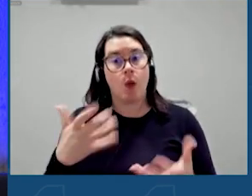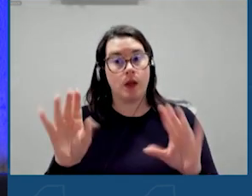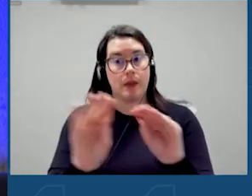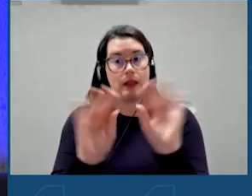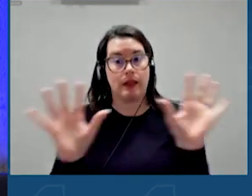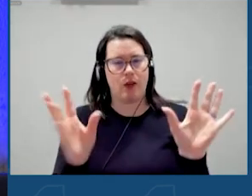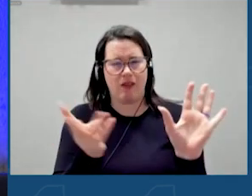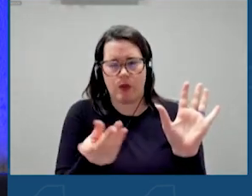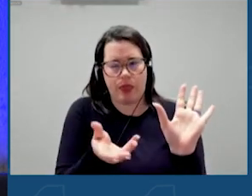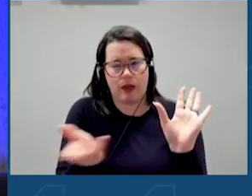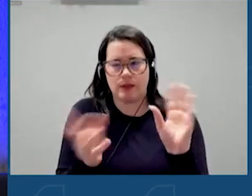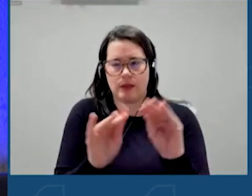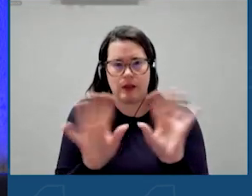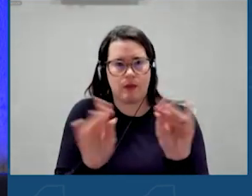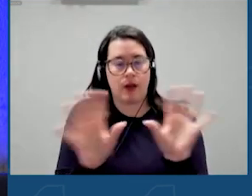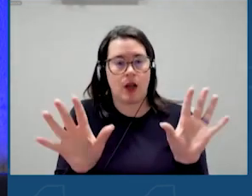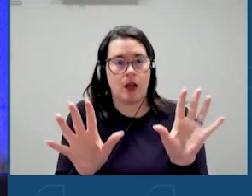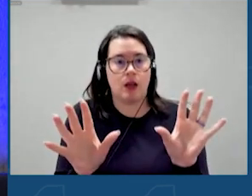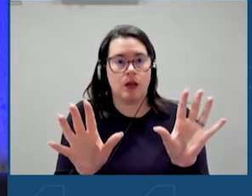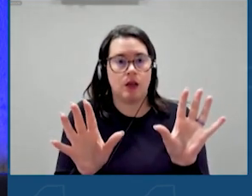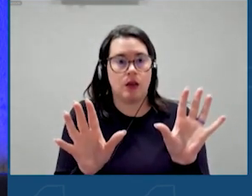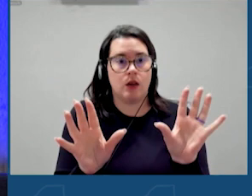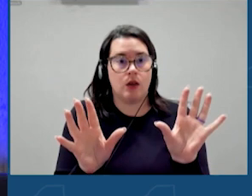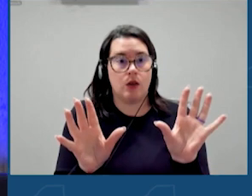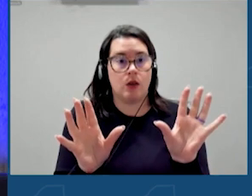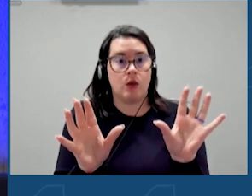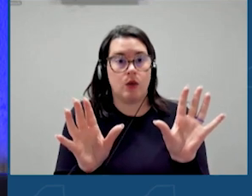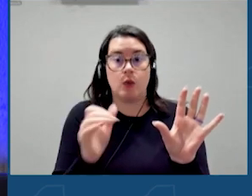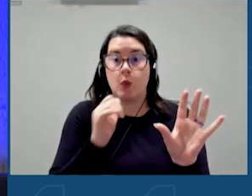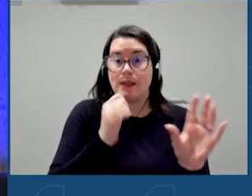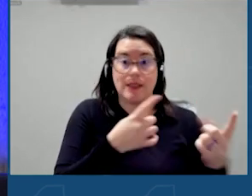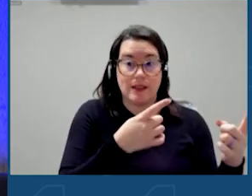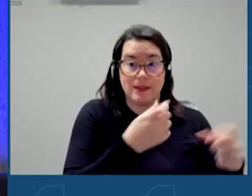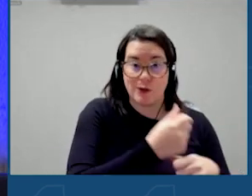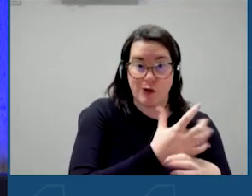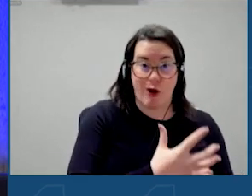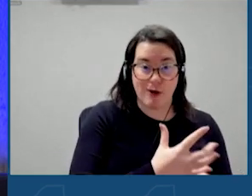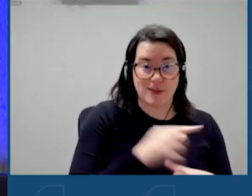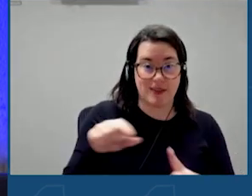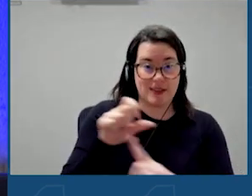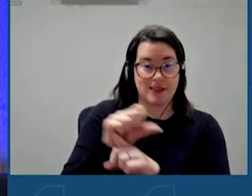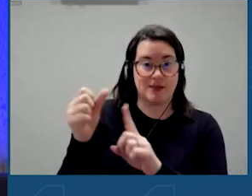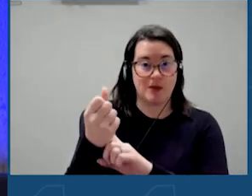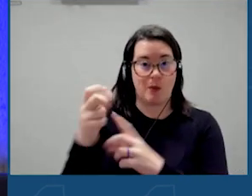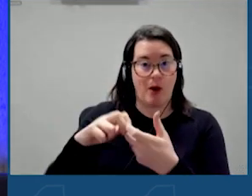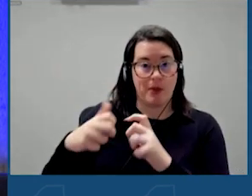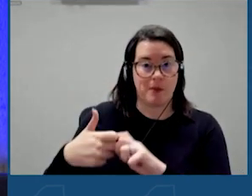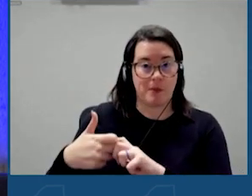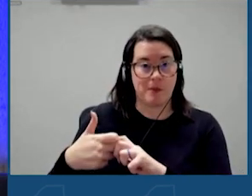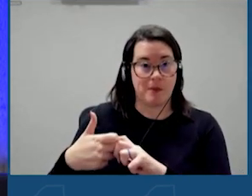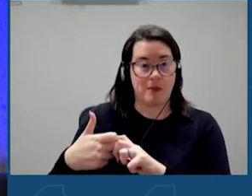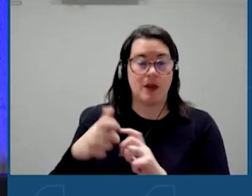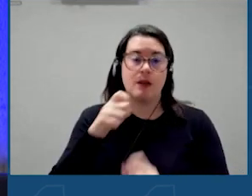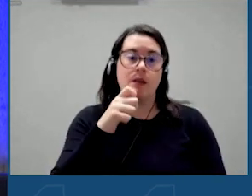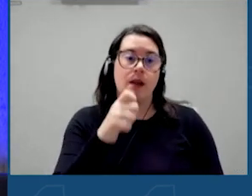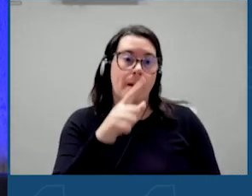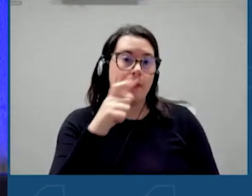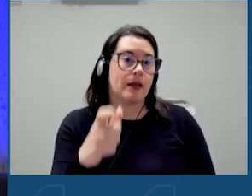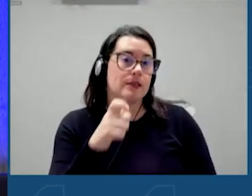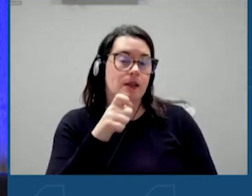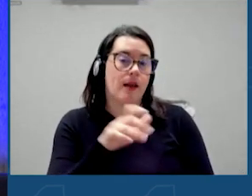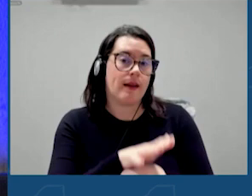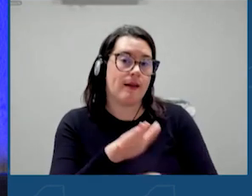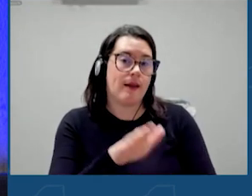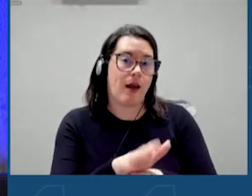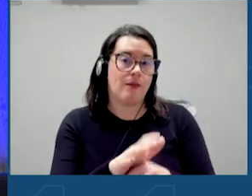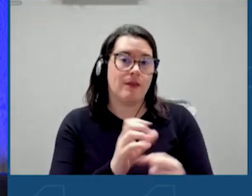things. Let's talk about what did not cause the situation where we are. It's not from a lack of state funding for affordable